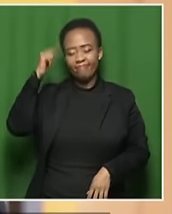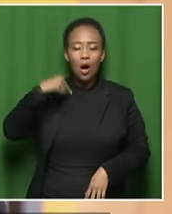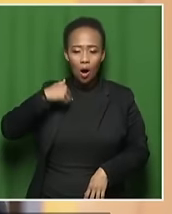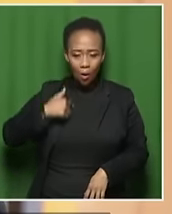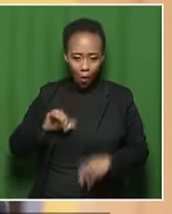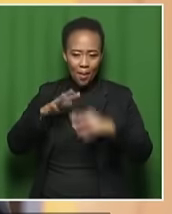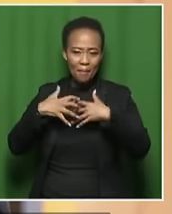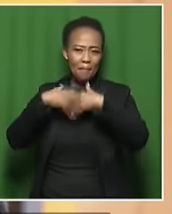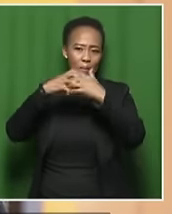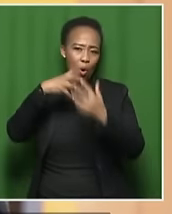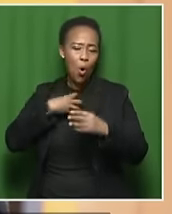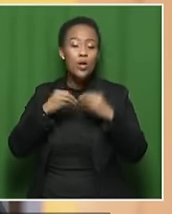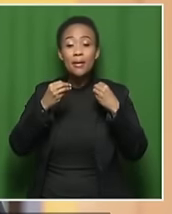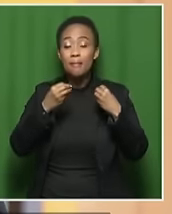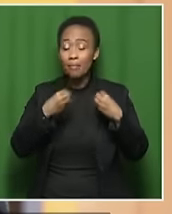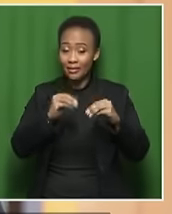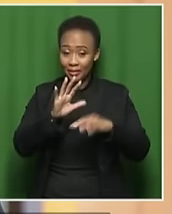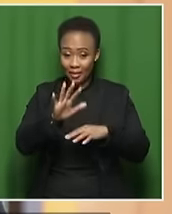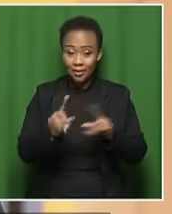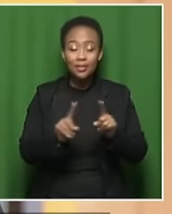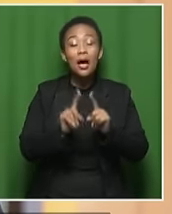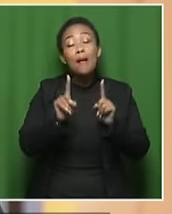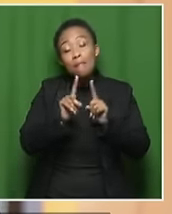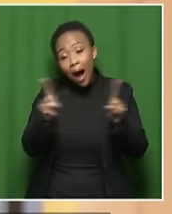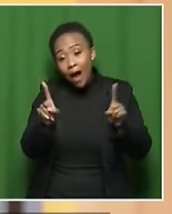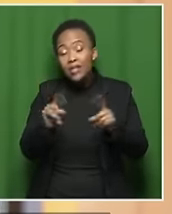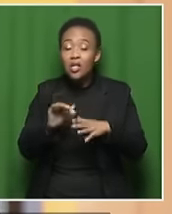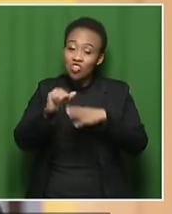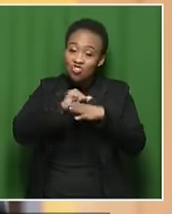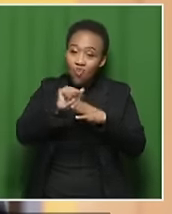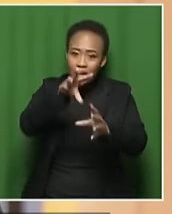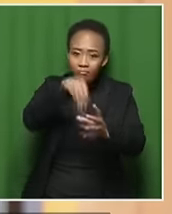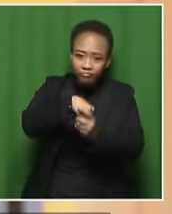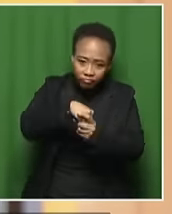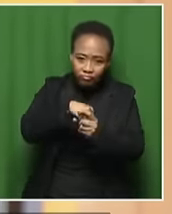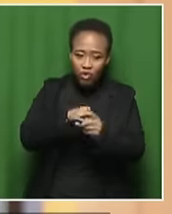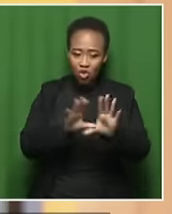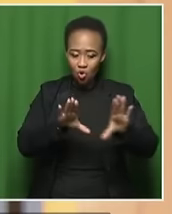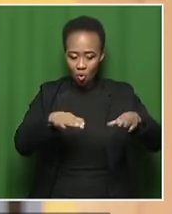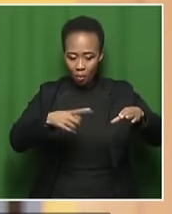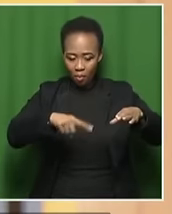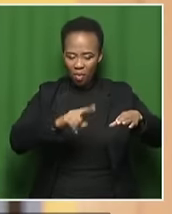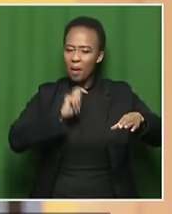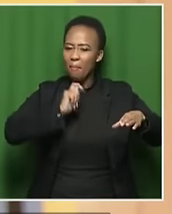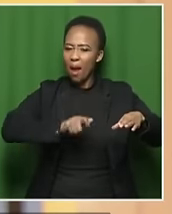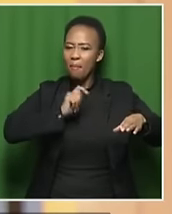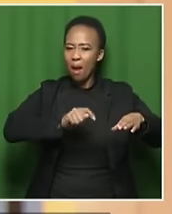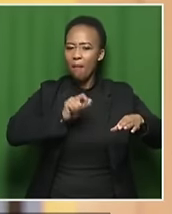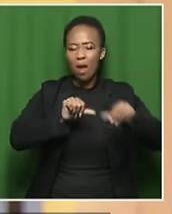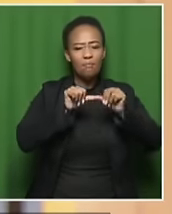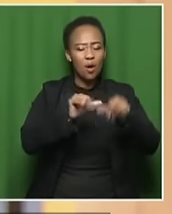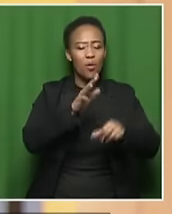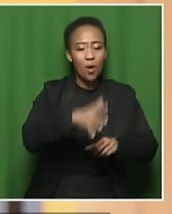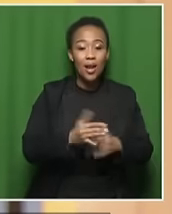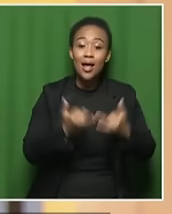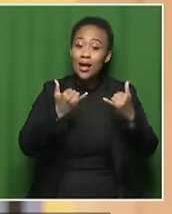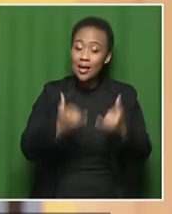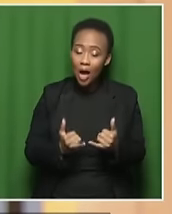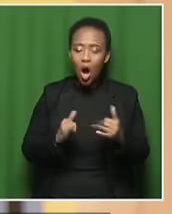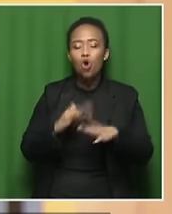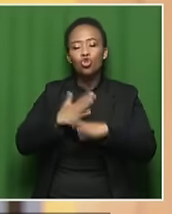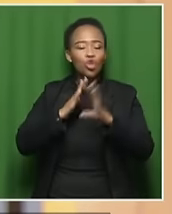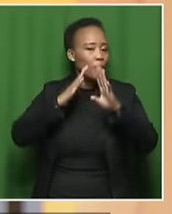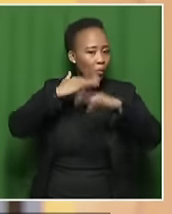paid whilst they are going through this training. So that mitigates the issue of unemployment and crime.